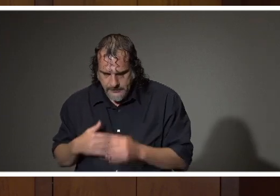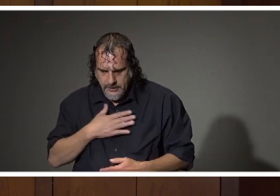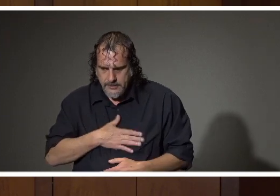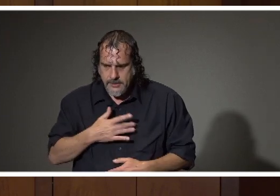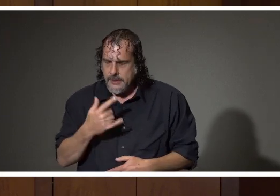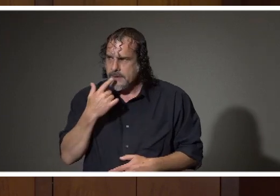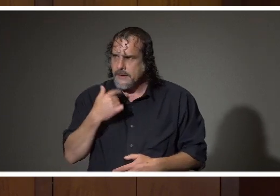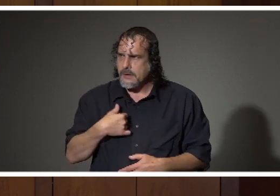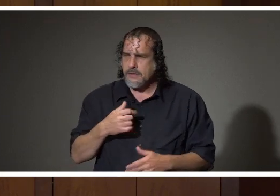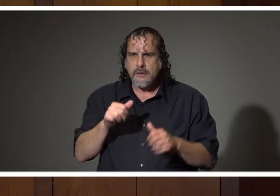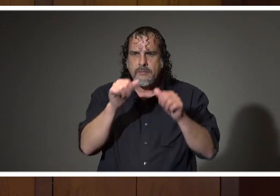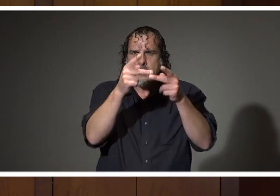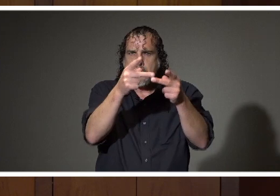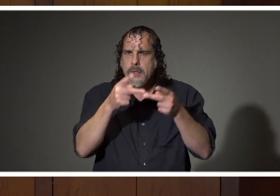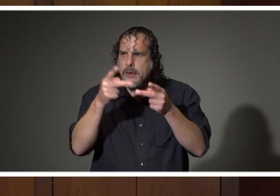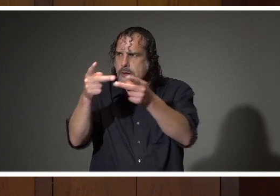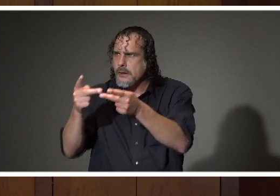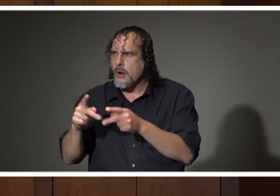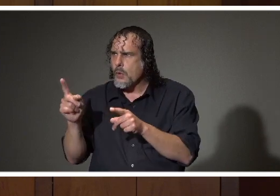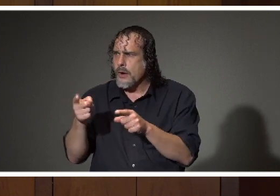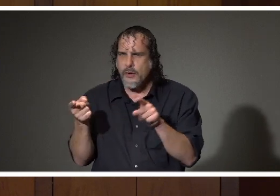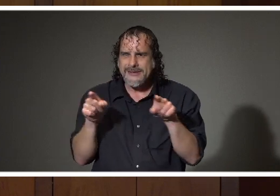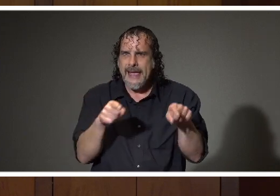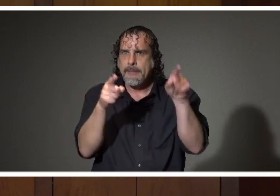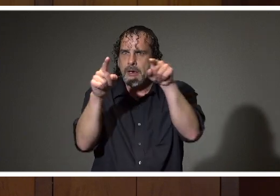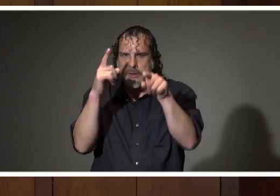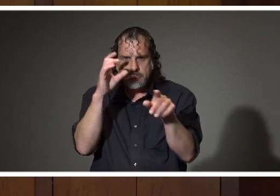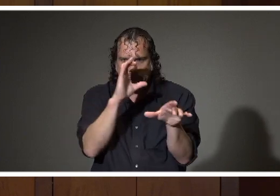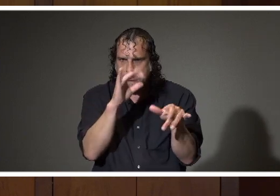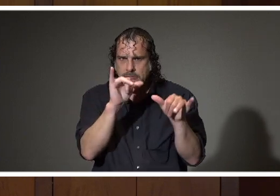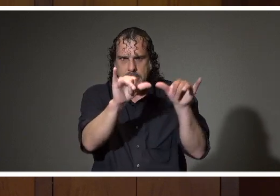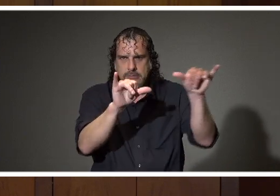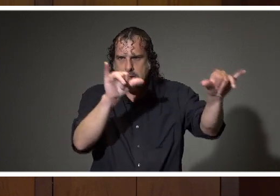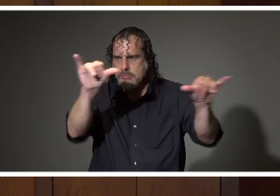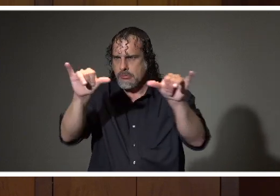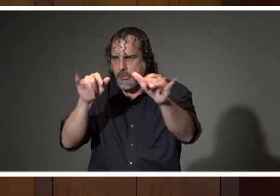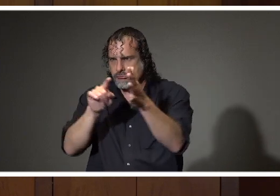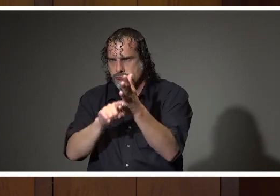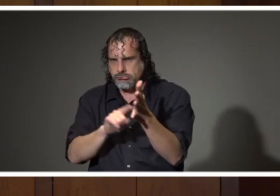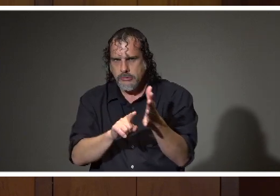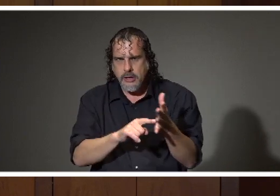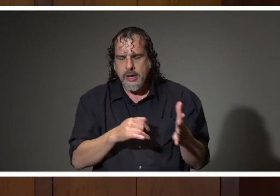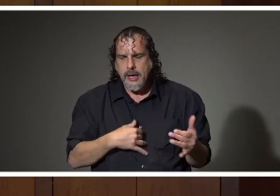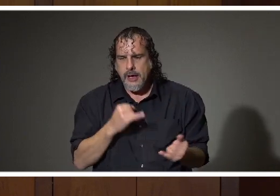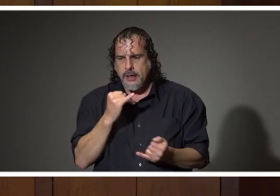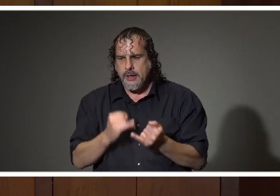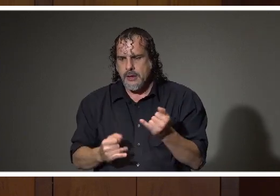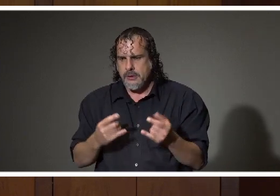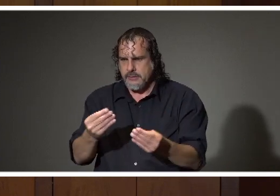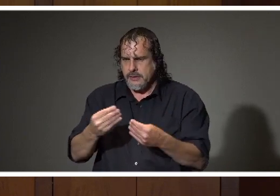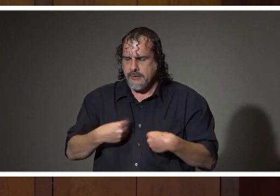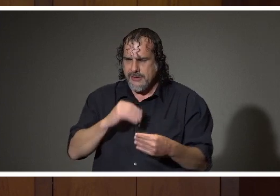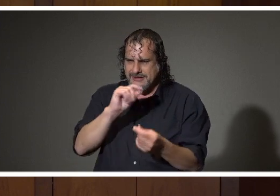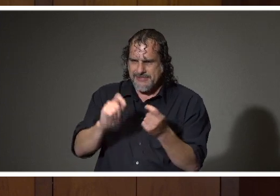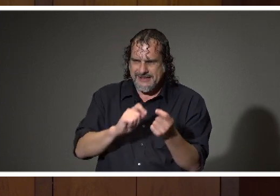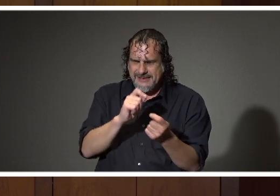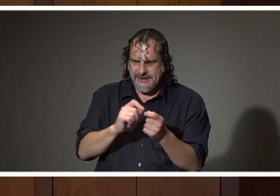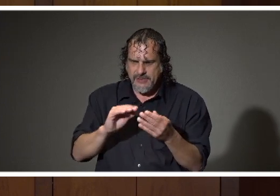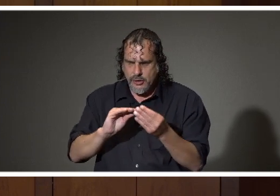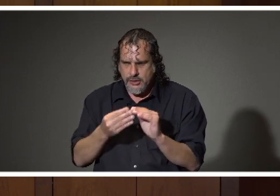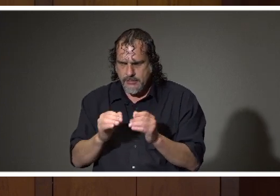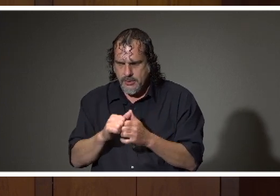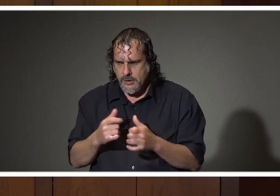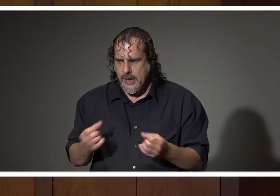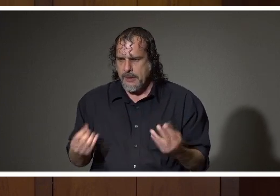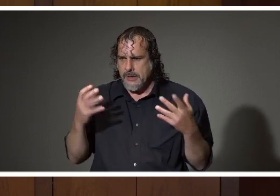the locations where this is happening. And lastly, please give us a specific number of people you think you